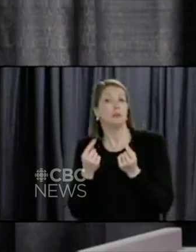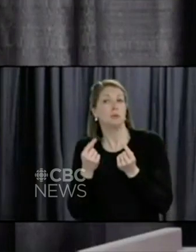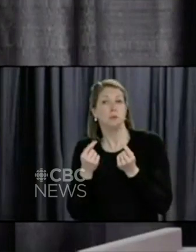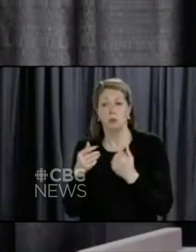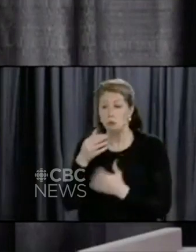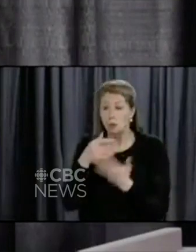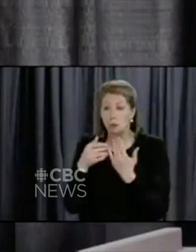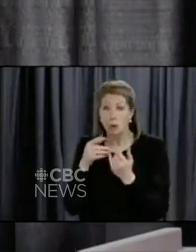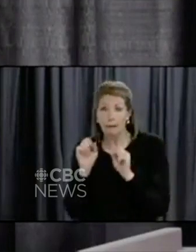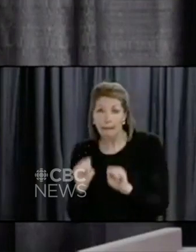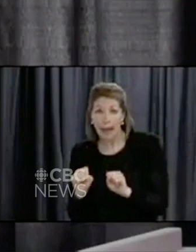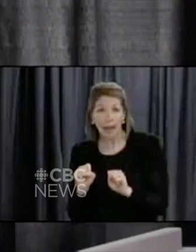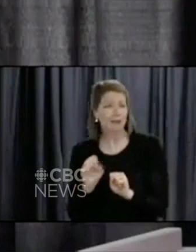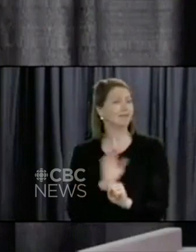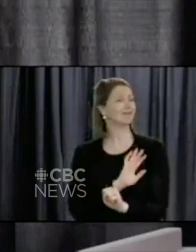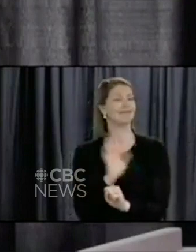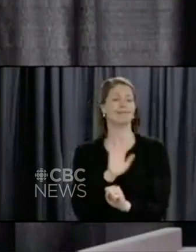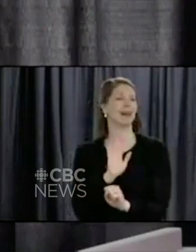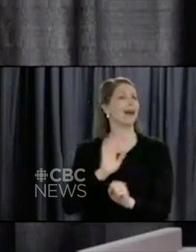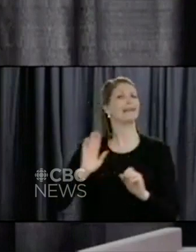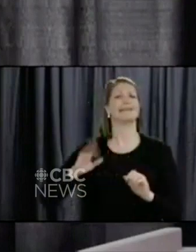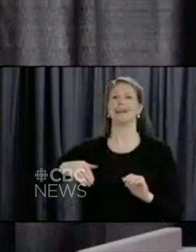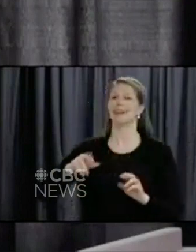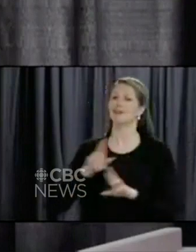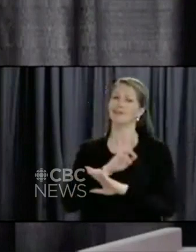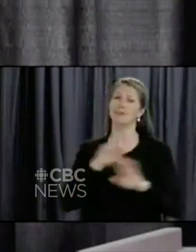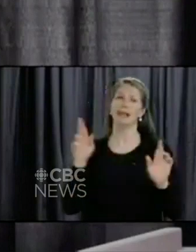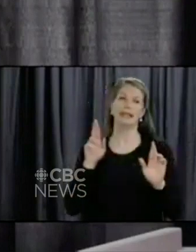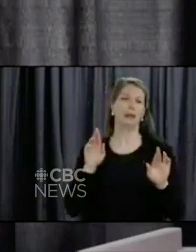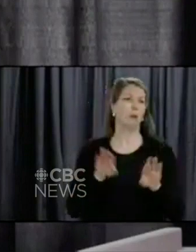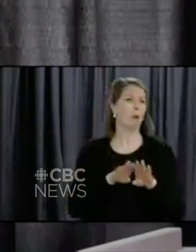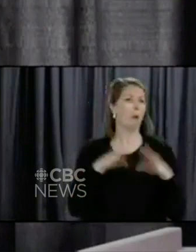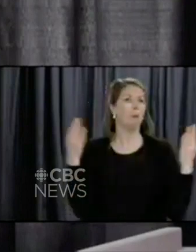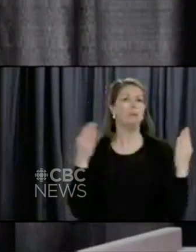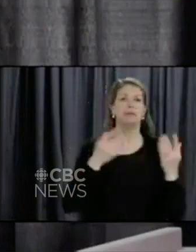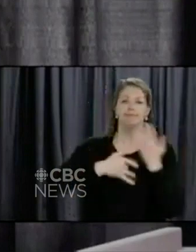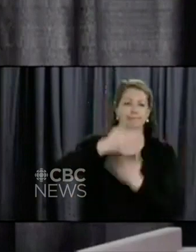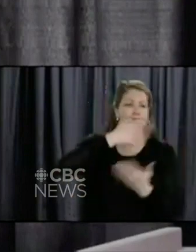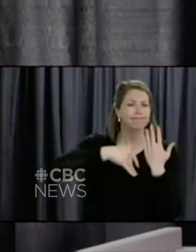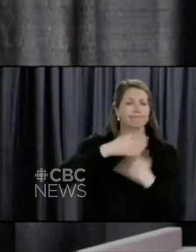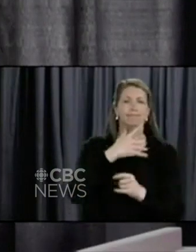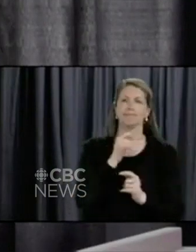yet. Please continue to stay within your own protective bubble with your family.